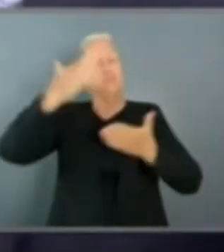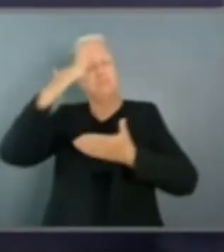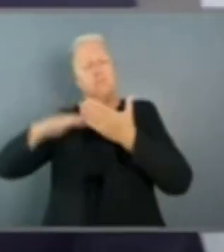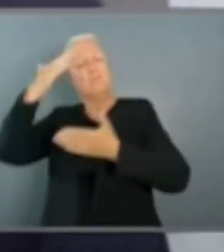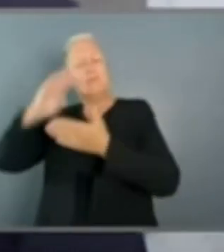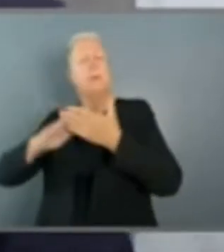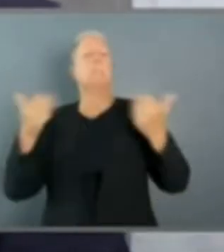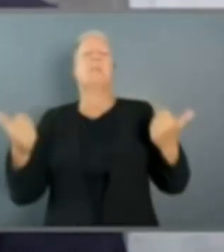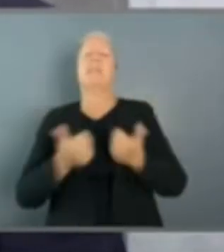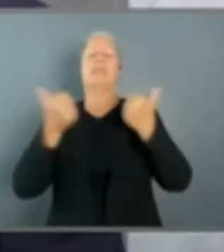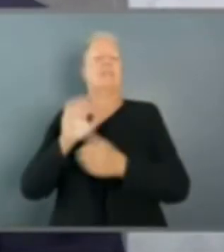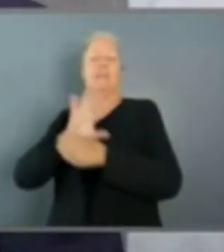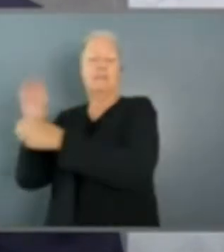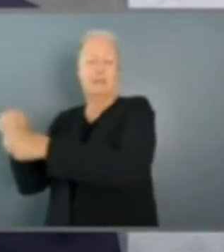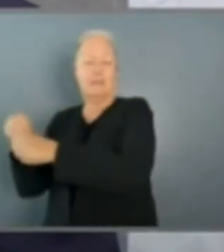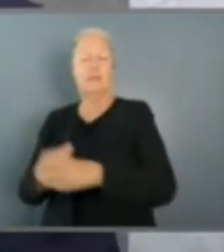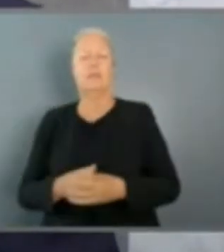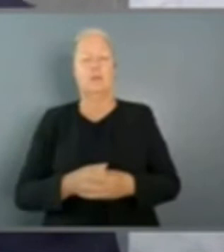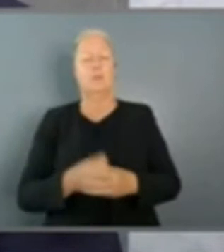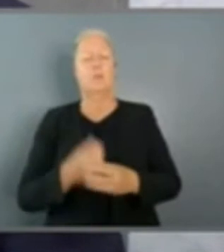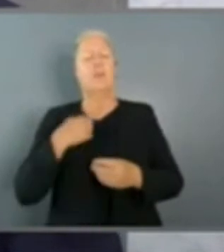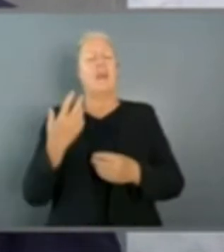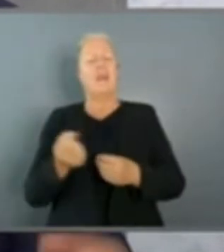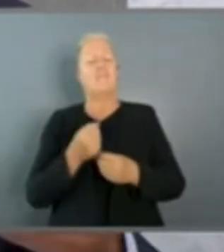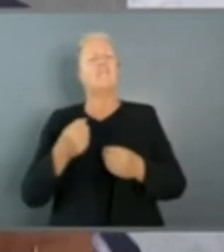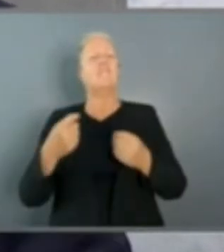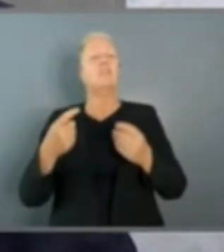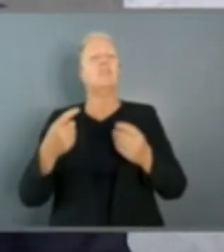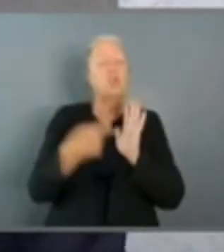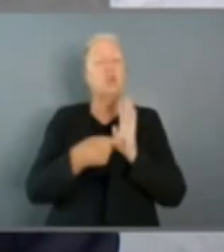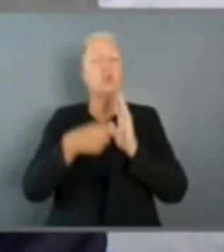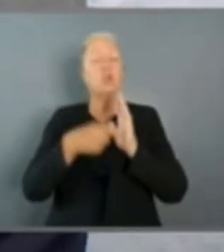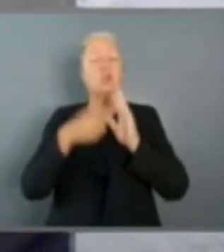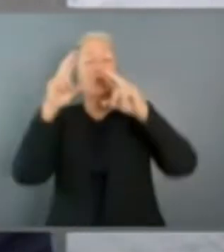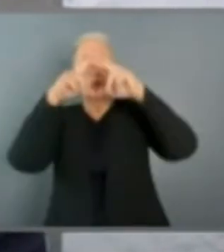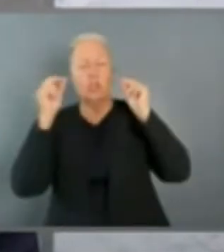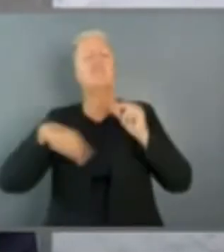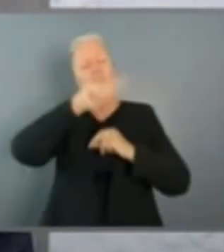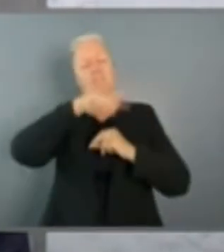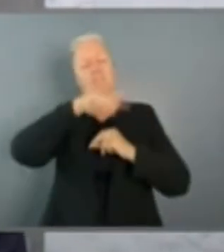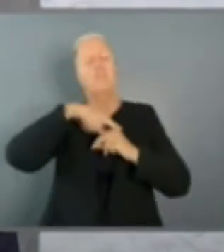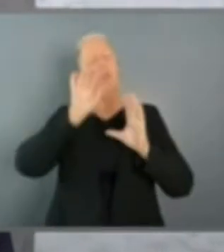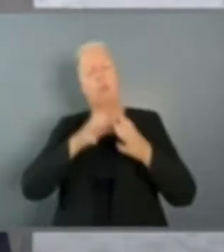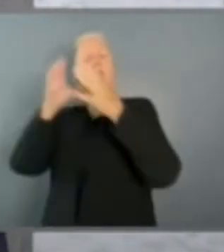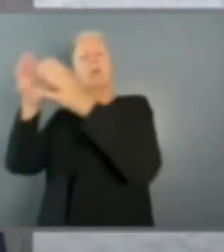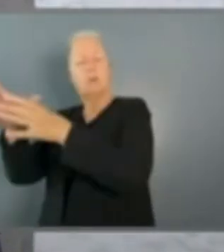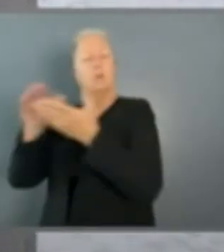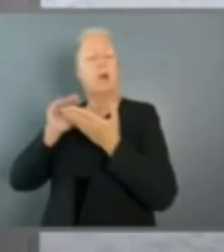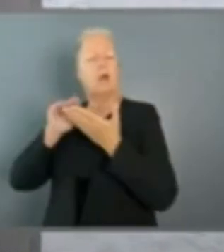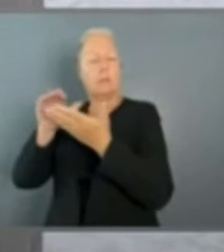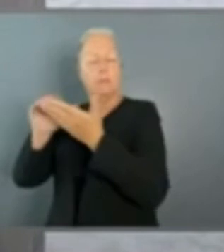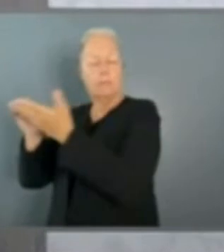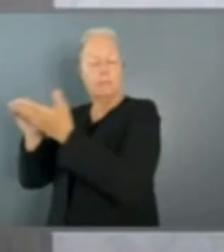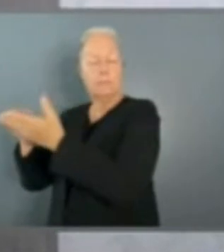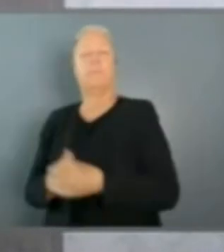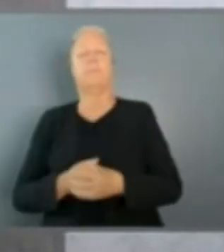There'll be a clinical team that will be following as well, and that's what the advanced team will be preparing for. There's something like 10 million people in Papua New Guinea.